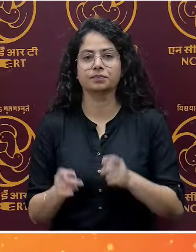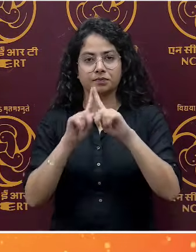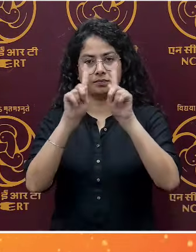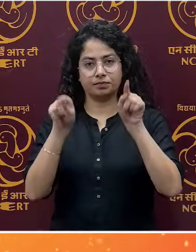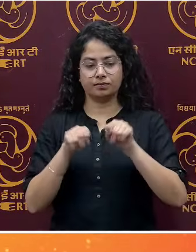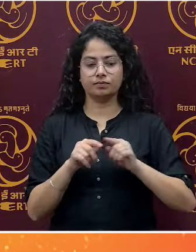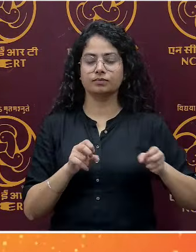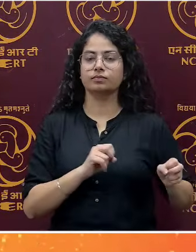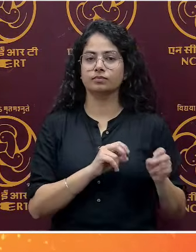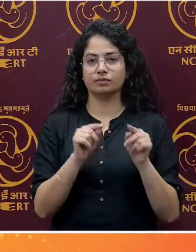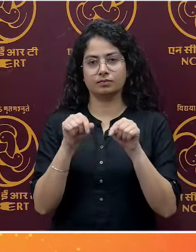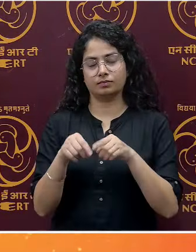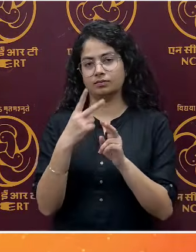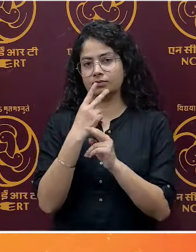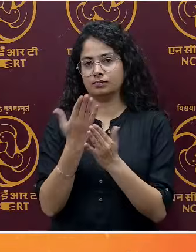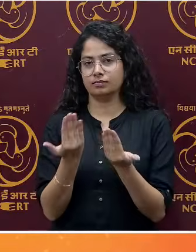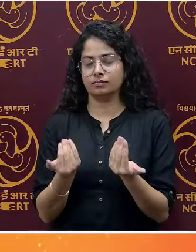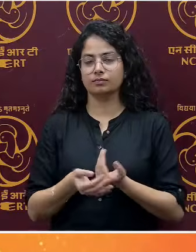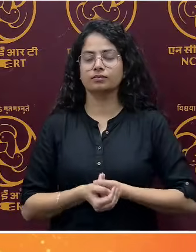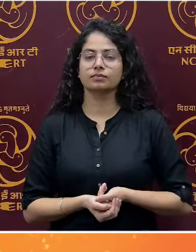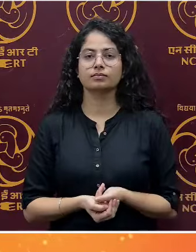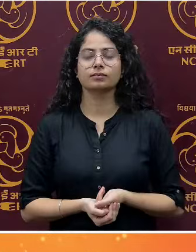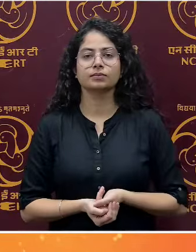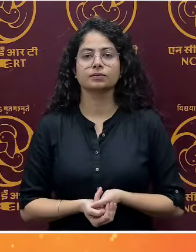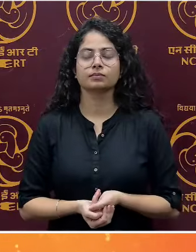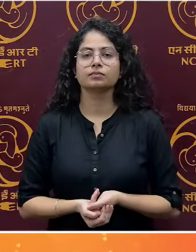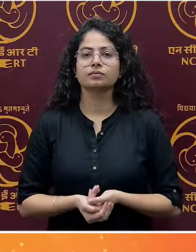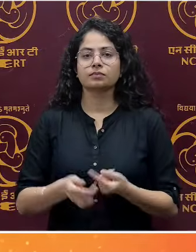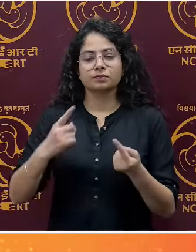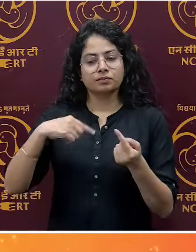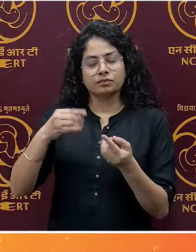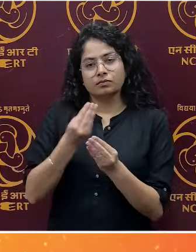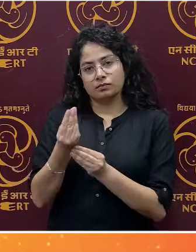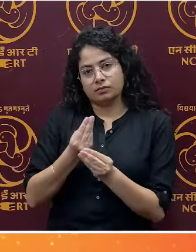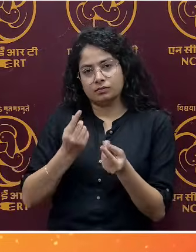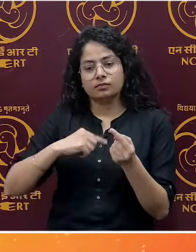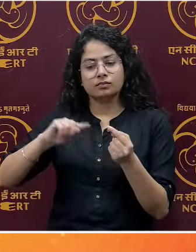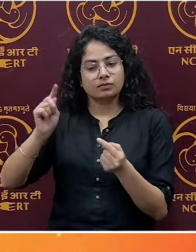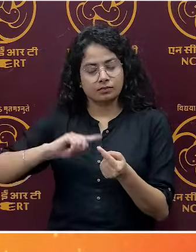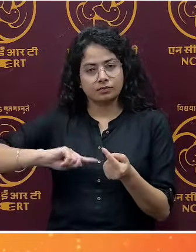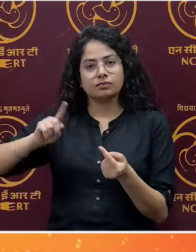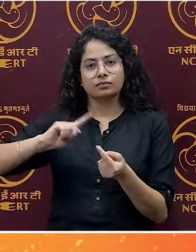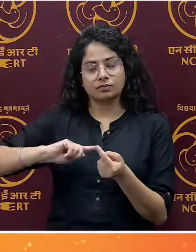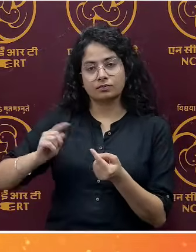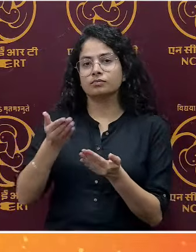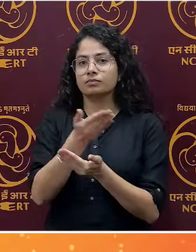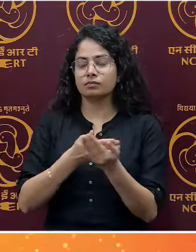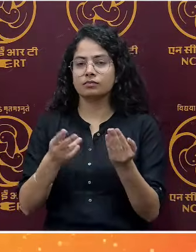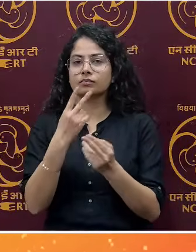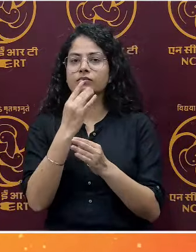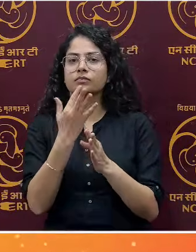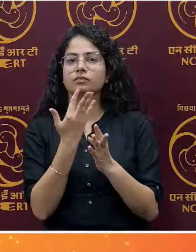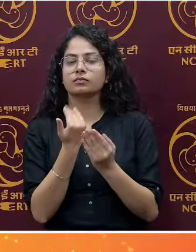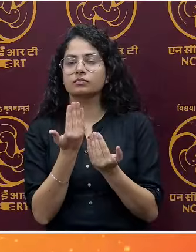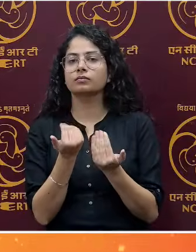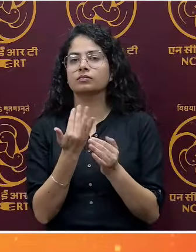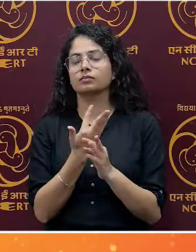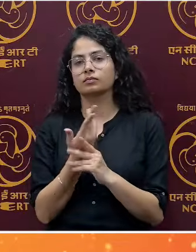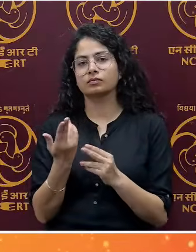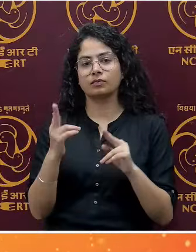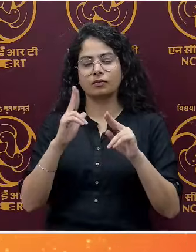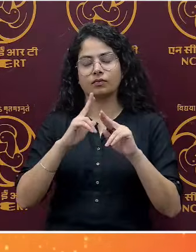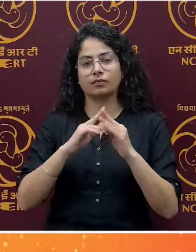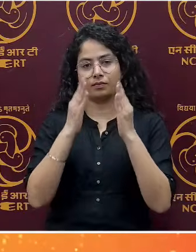of Diksha focus areas. So just scroll it down a bit and you can see, you can find the